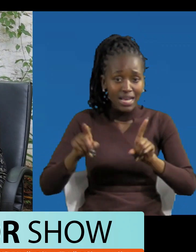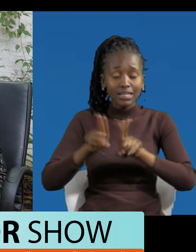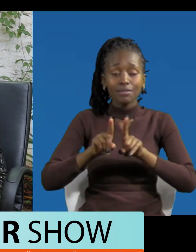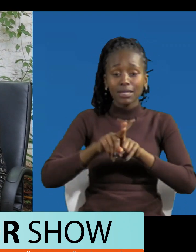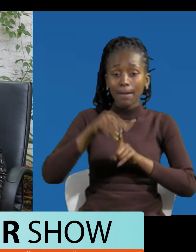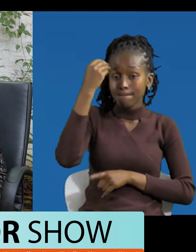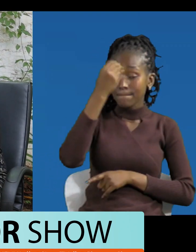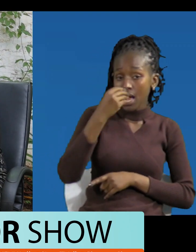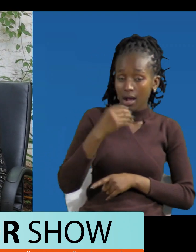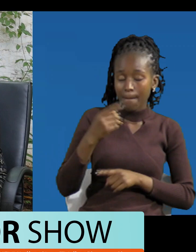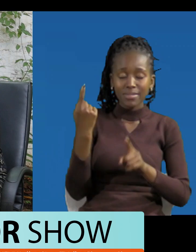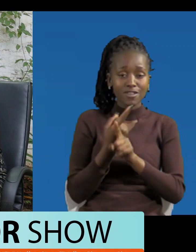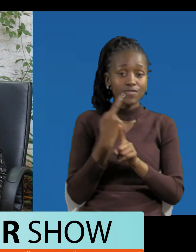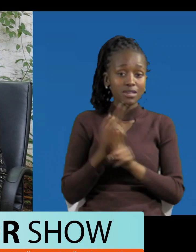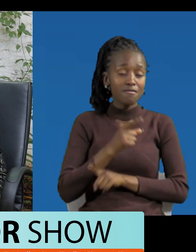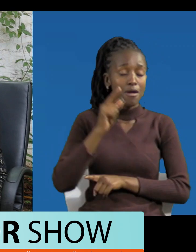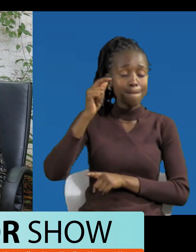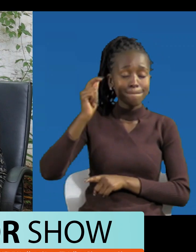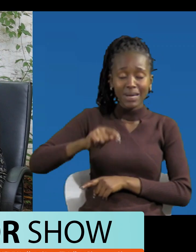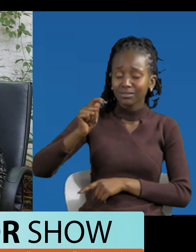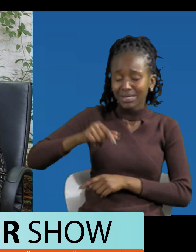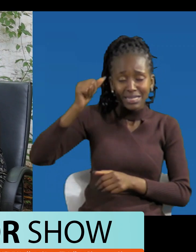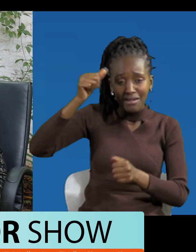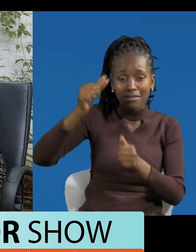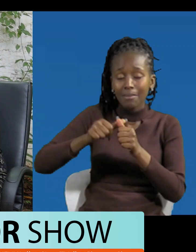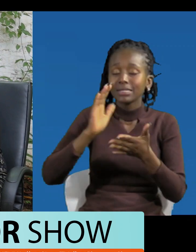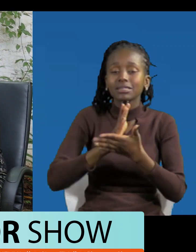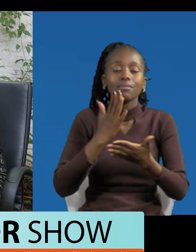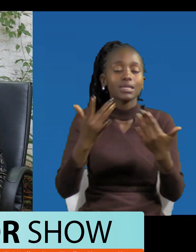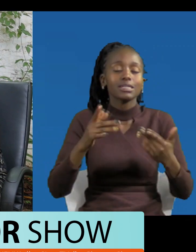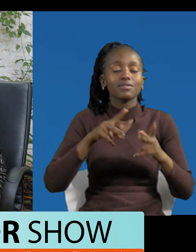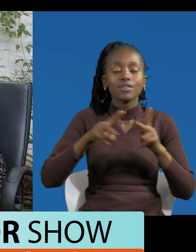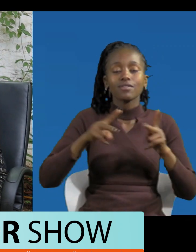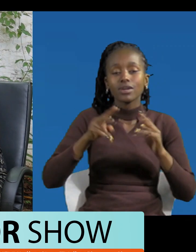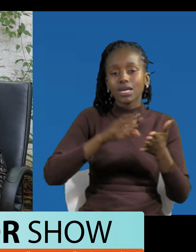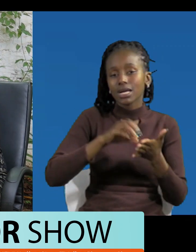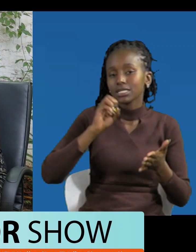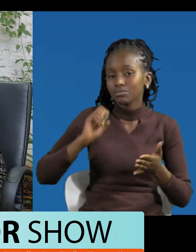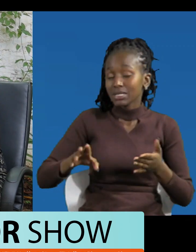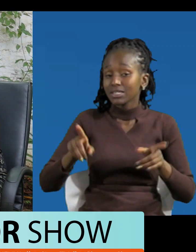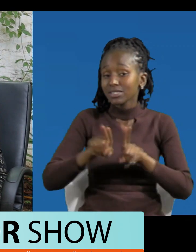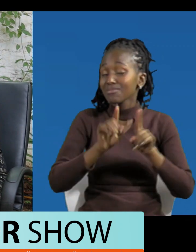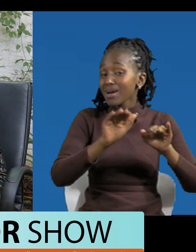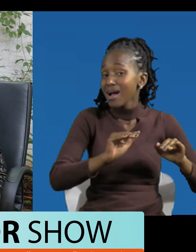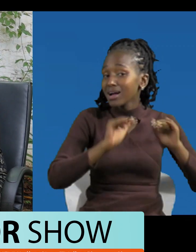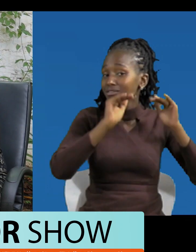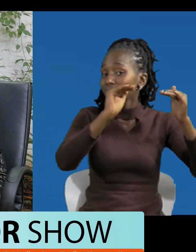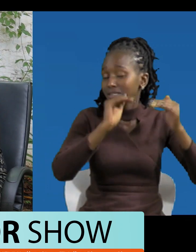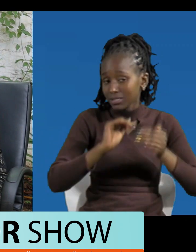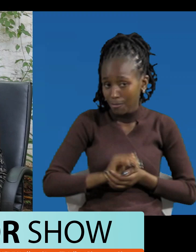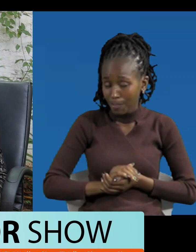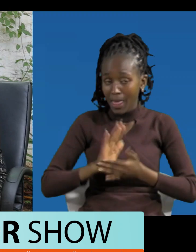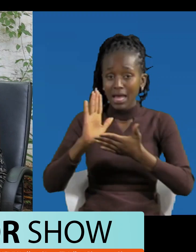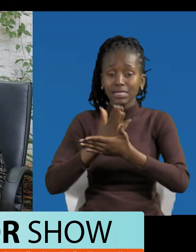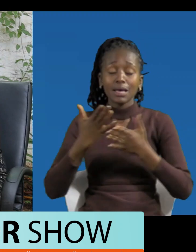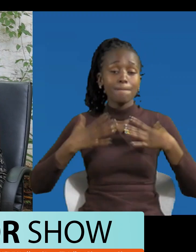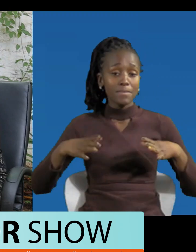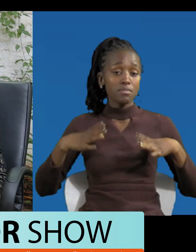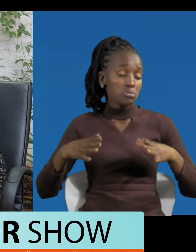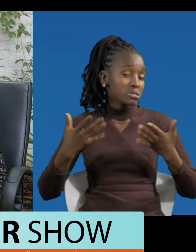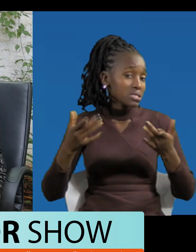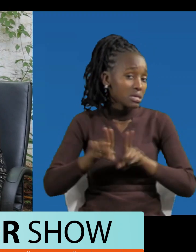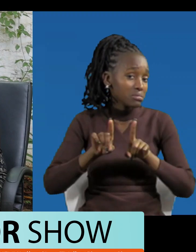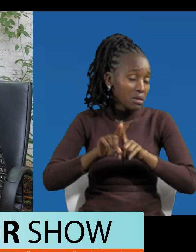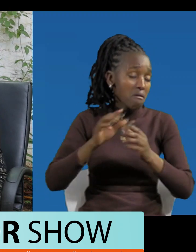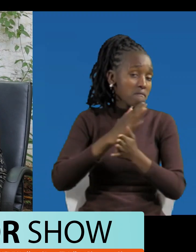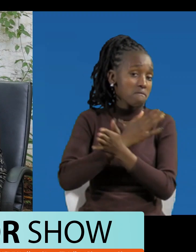know, even to buy those things, they are very expensive. And then some people, like your friends and your relatives,